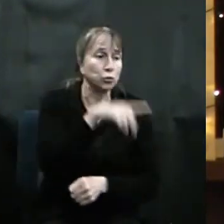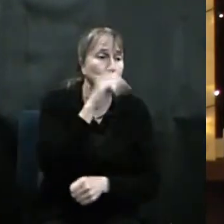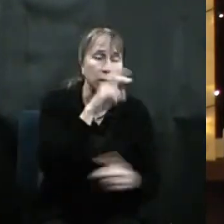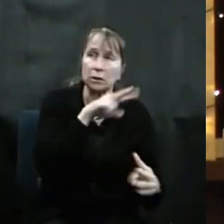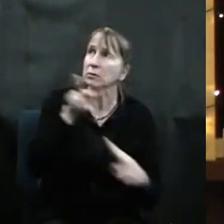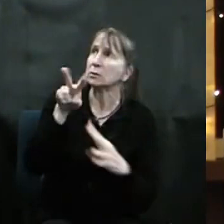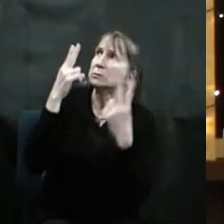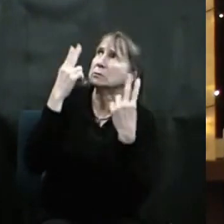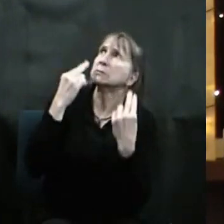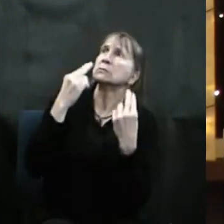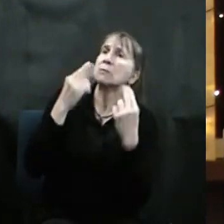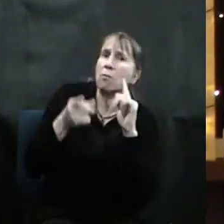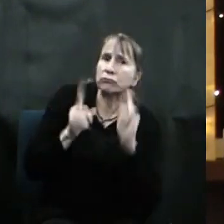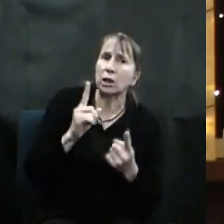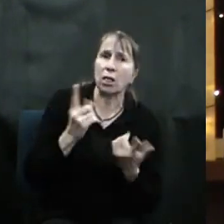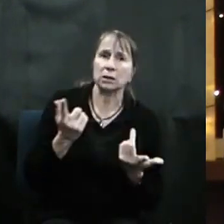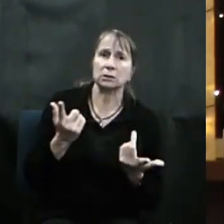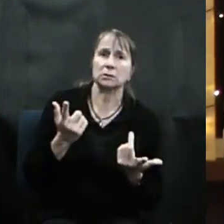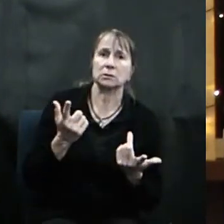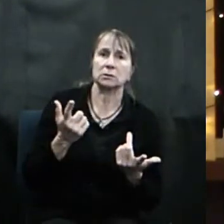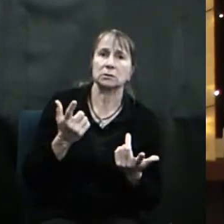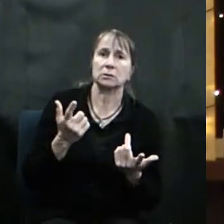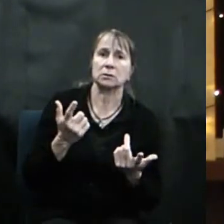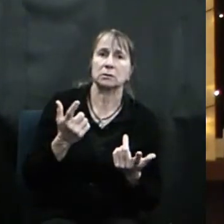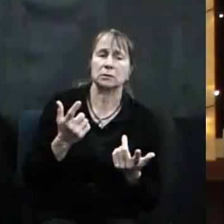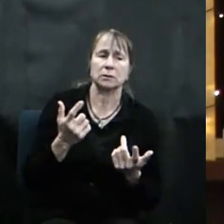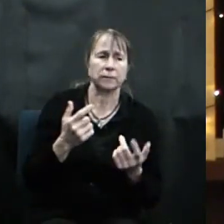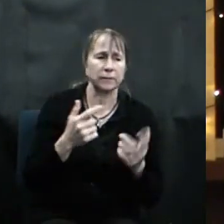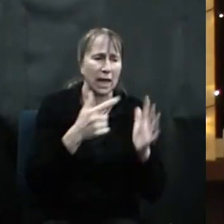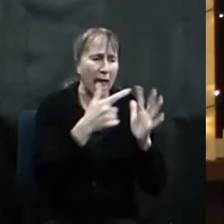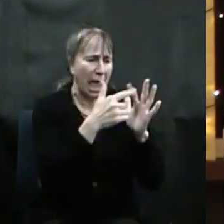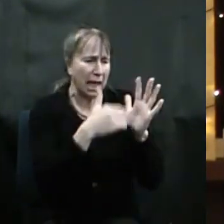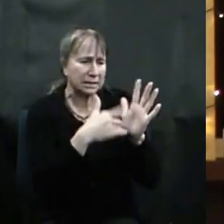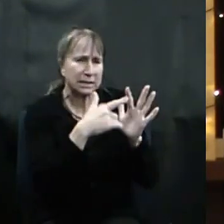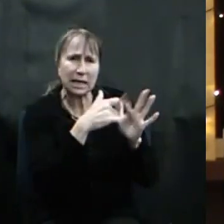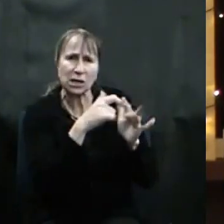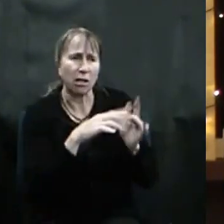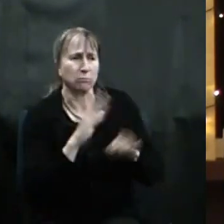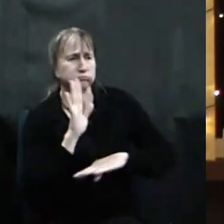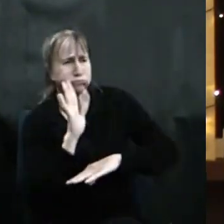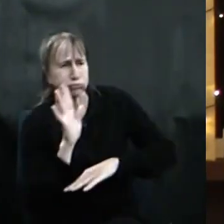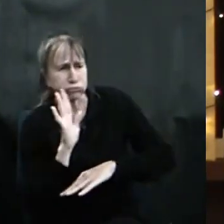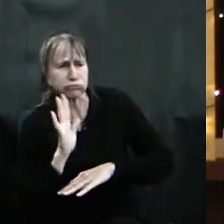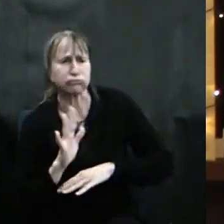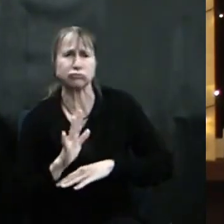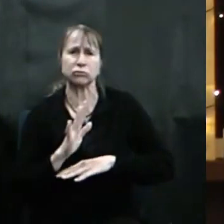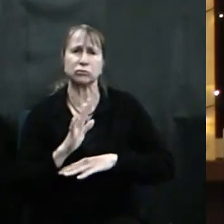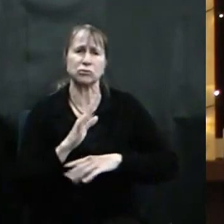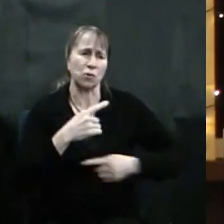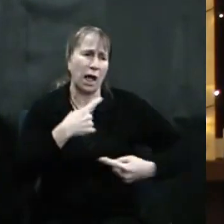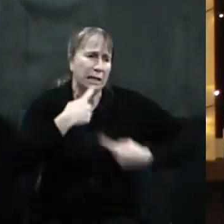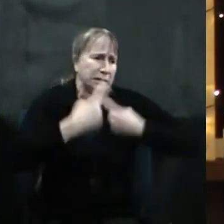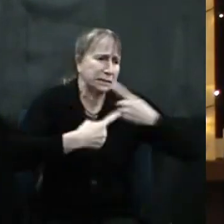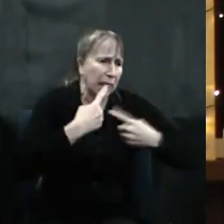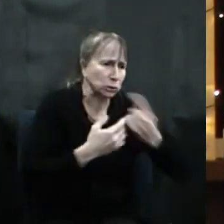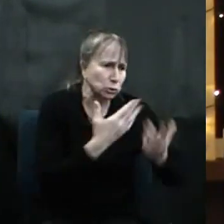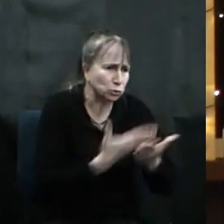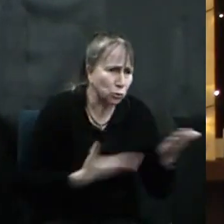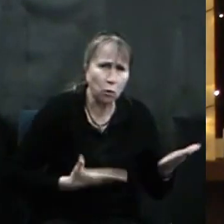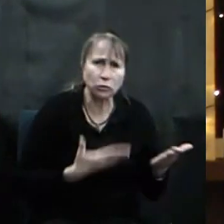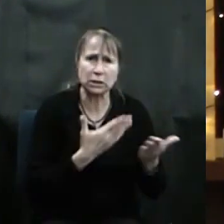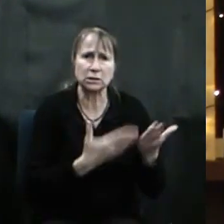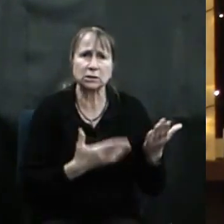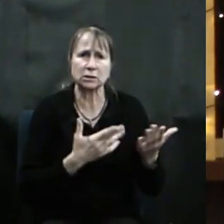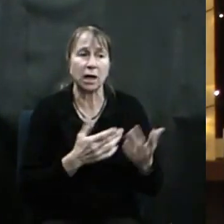chapters, Ezekiel performs symbolic acts that make the point. He preaches powerful sermons that make the point. He tells elaborate parables that make the